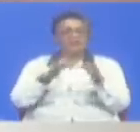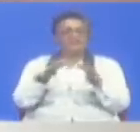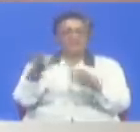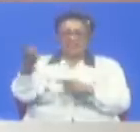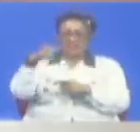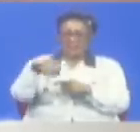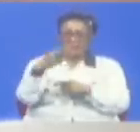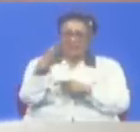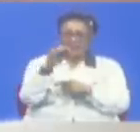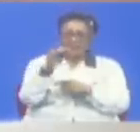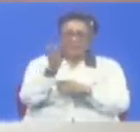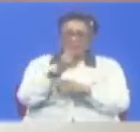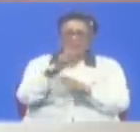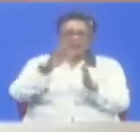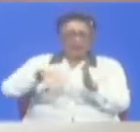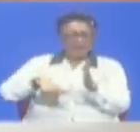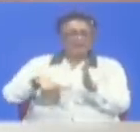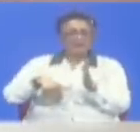late